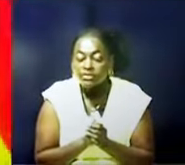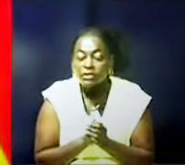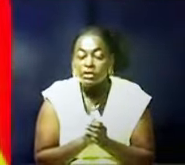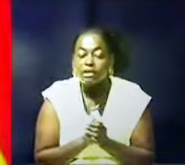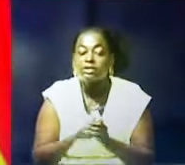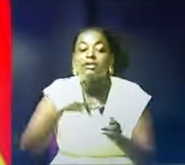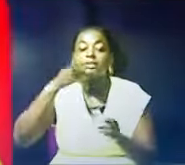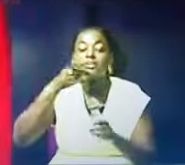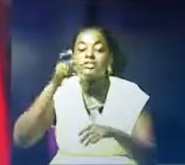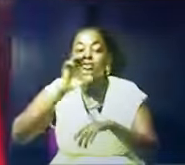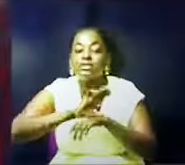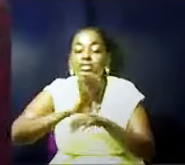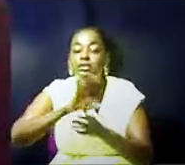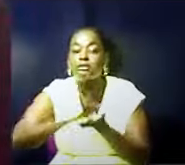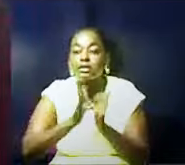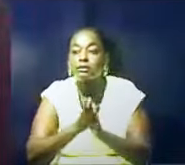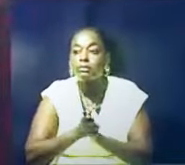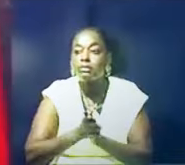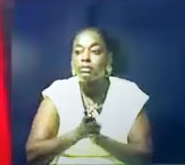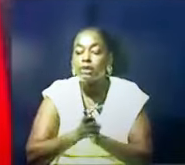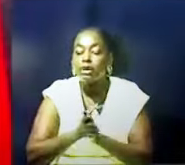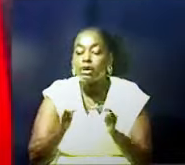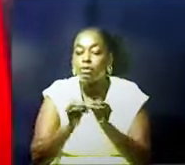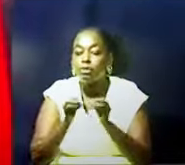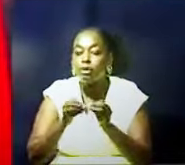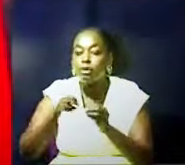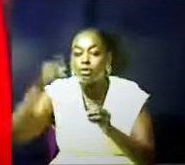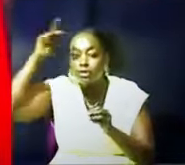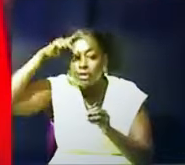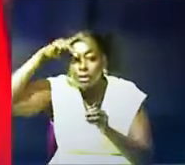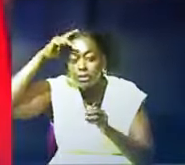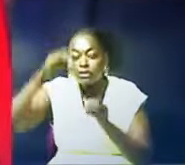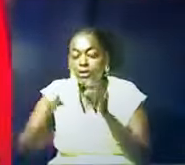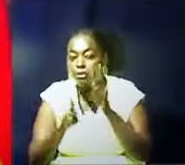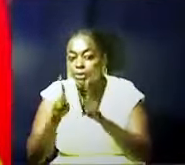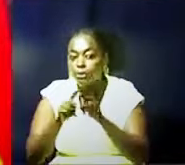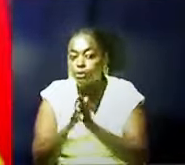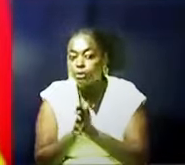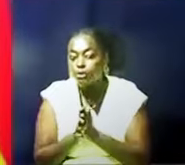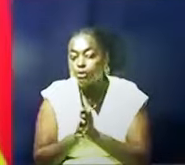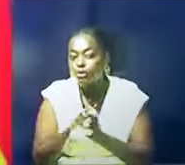knowledgeable. Don't let us sacrifice that which has given us